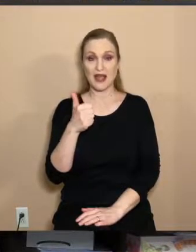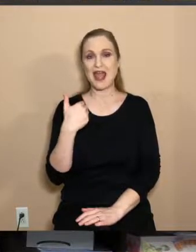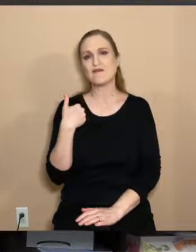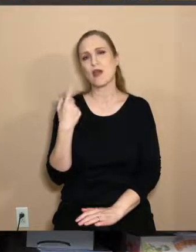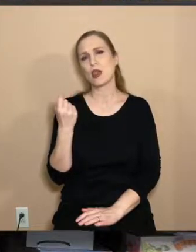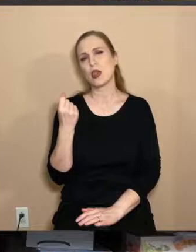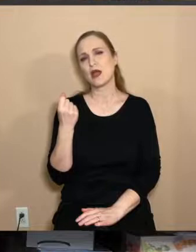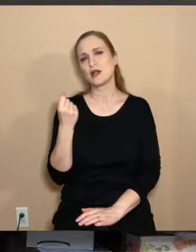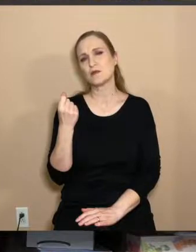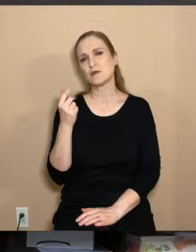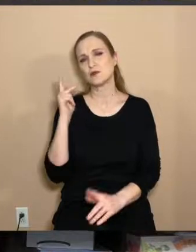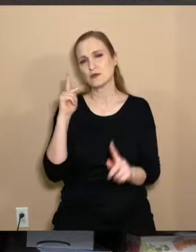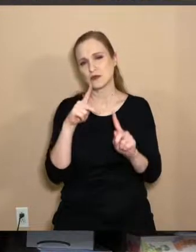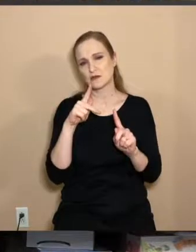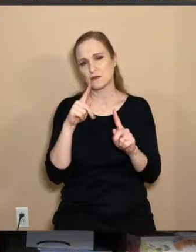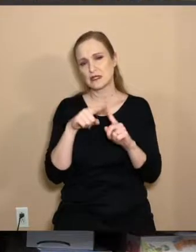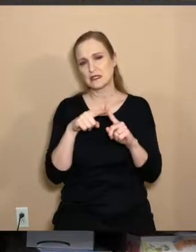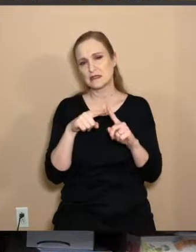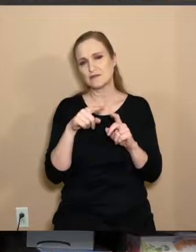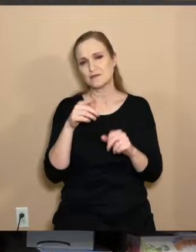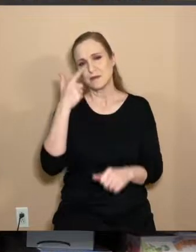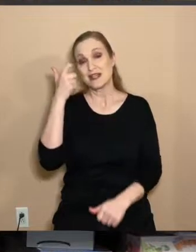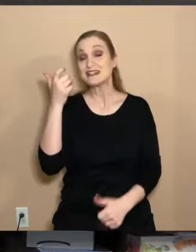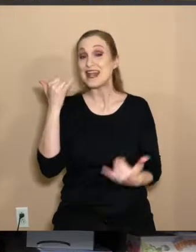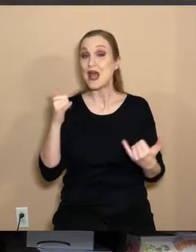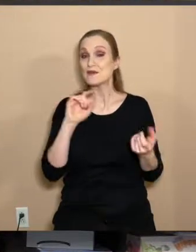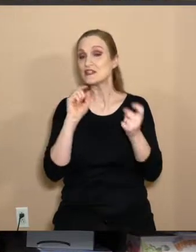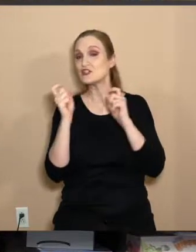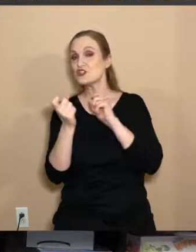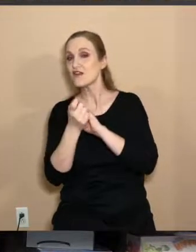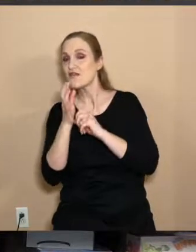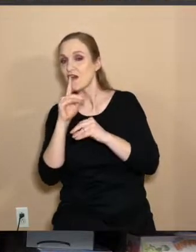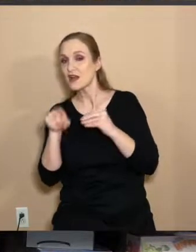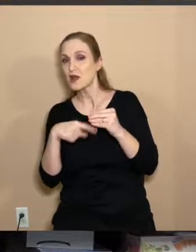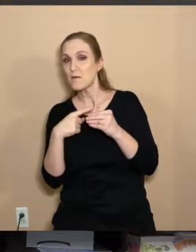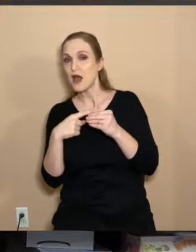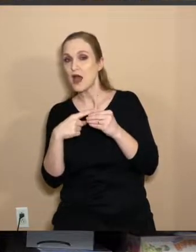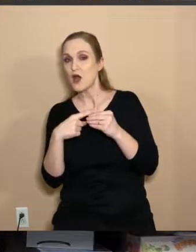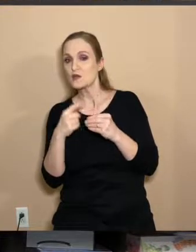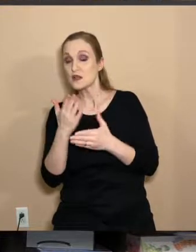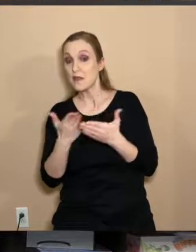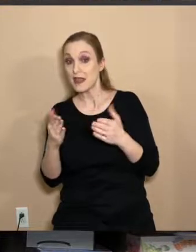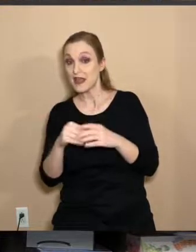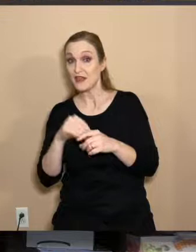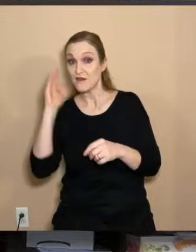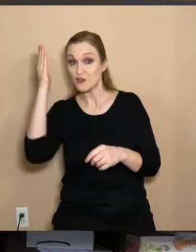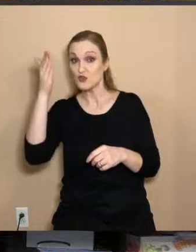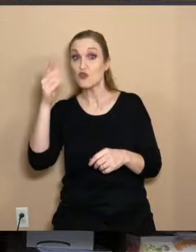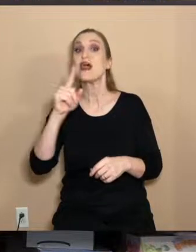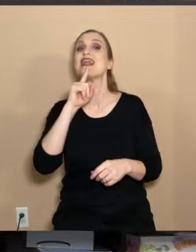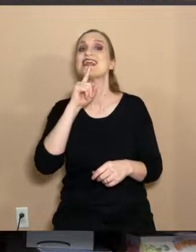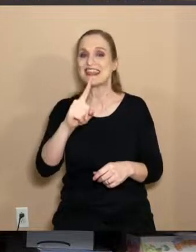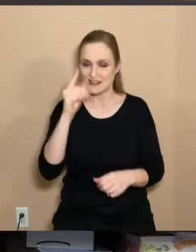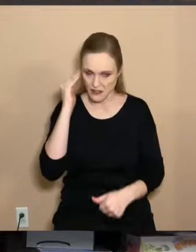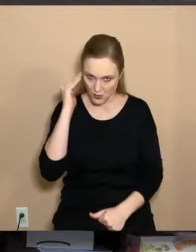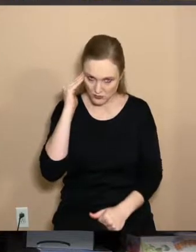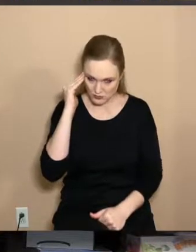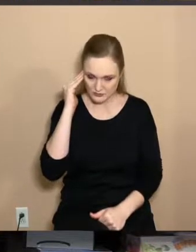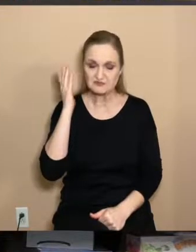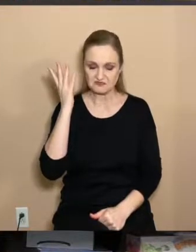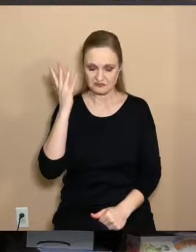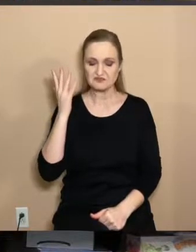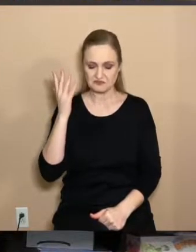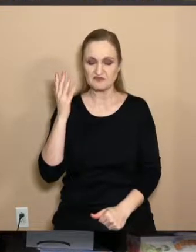little different slant, because now he's going to shift to talking about something in the future that is certain, that is